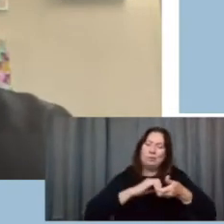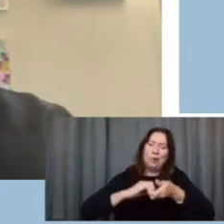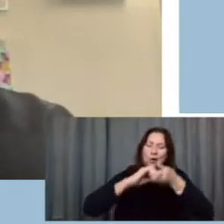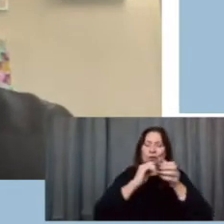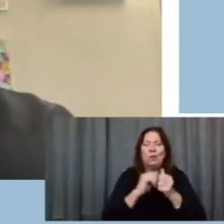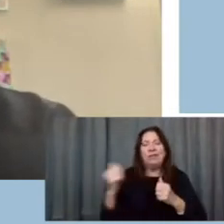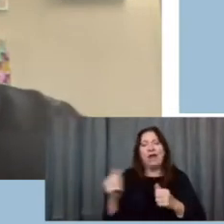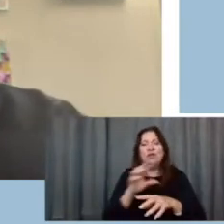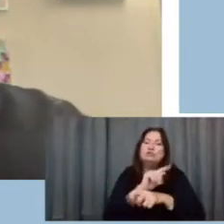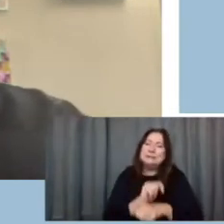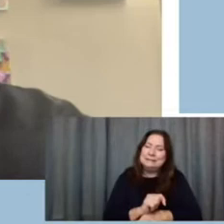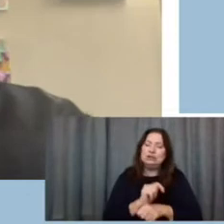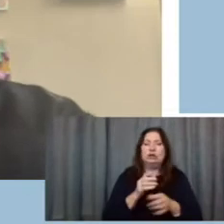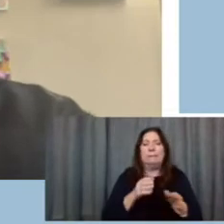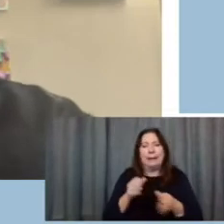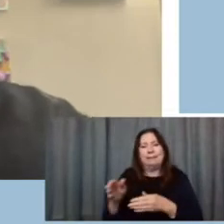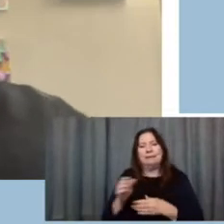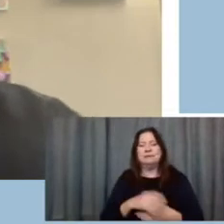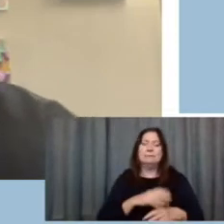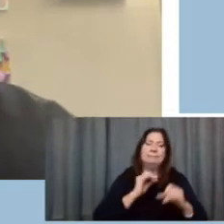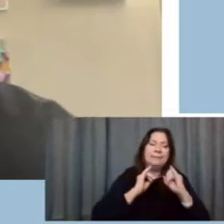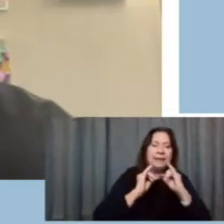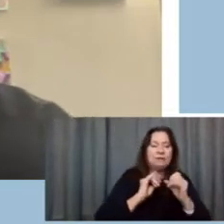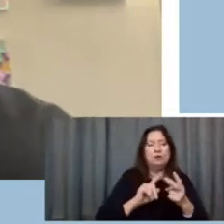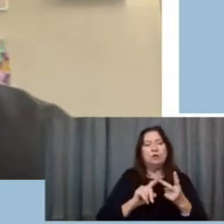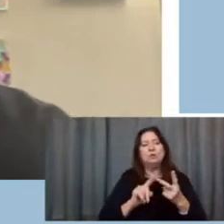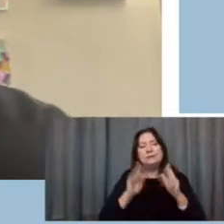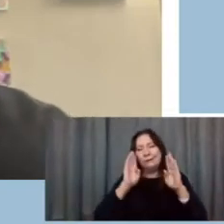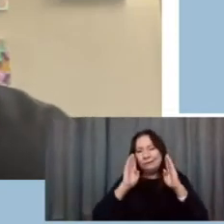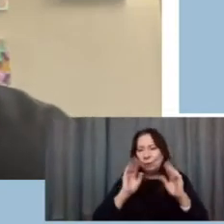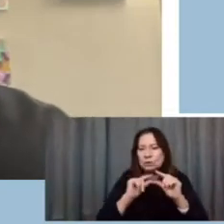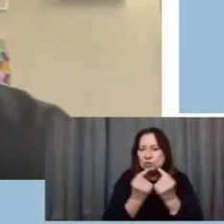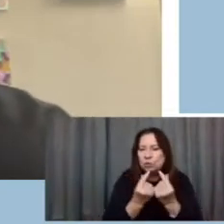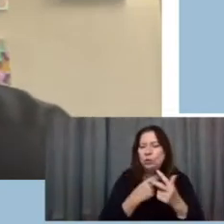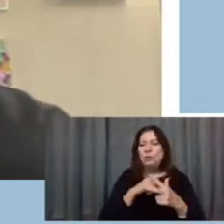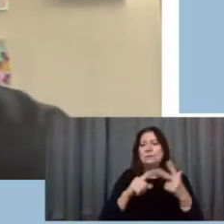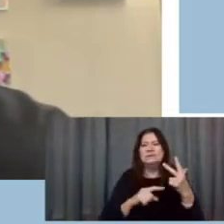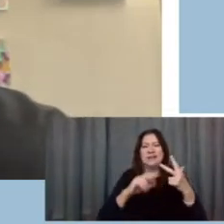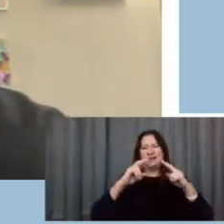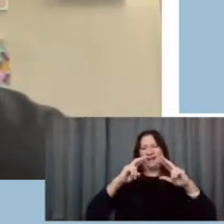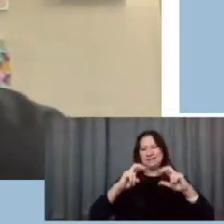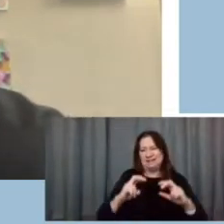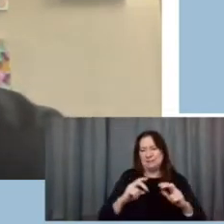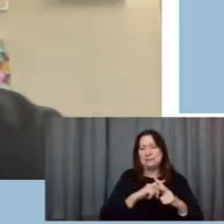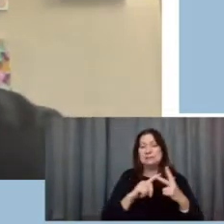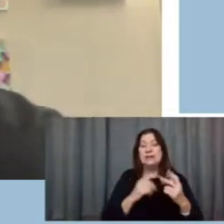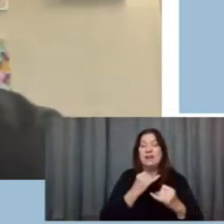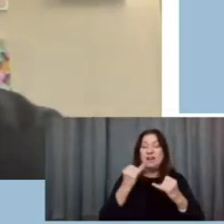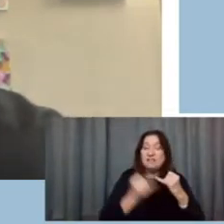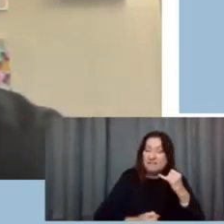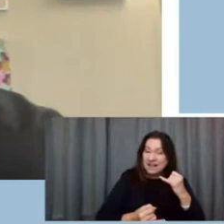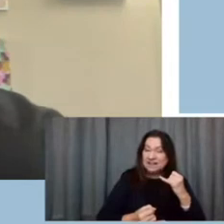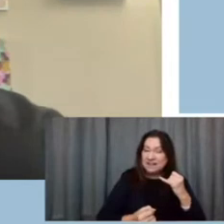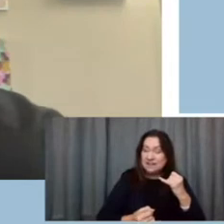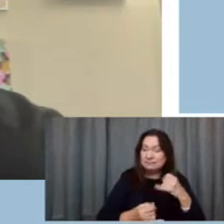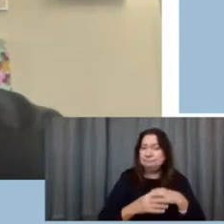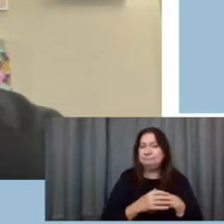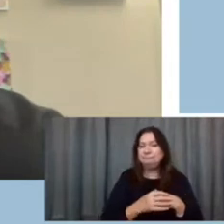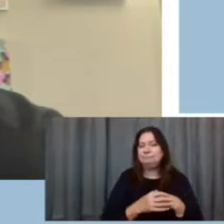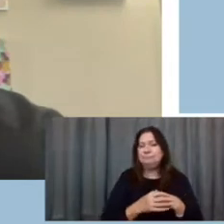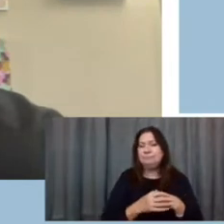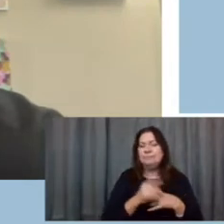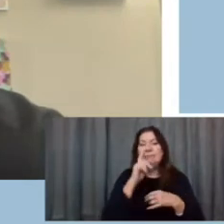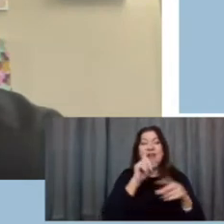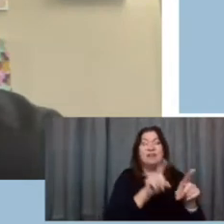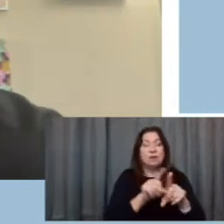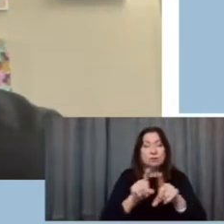like interviews and focus groups and assessments. And then finally, I think it's